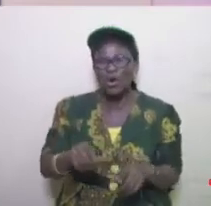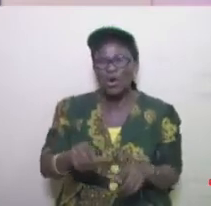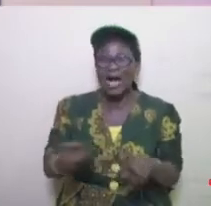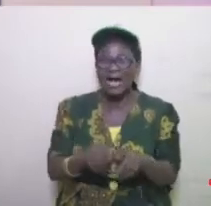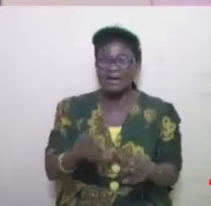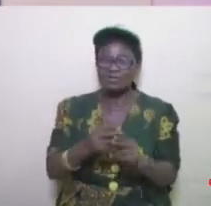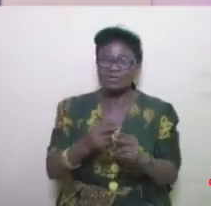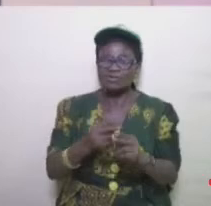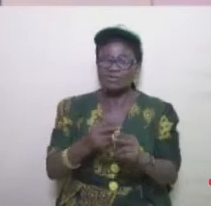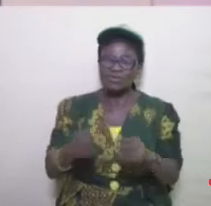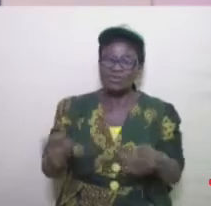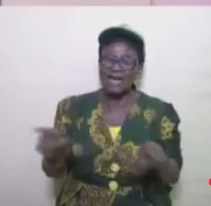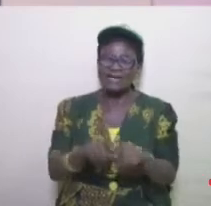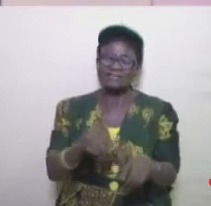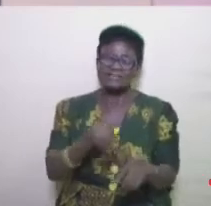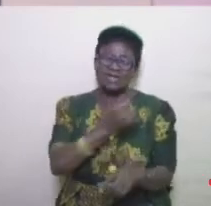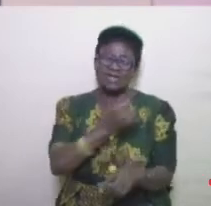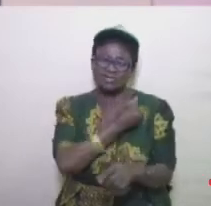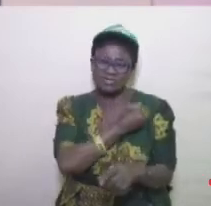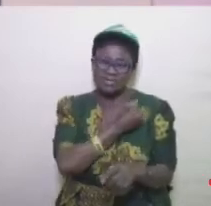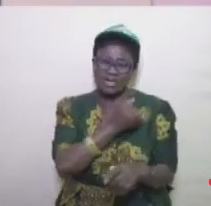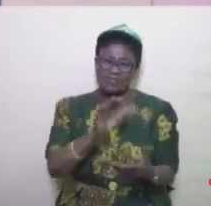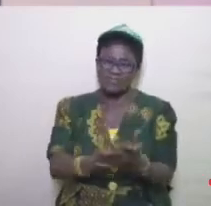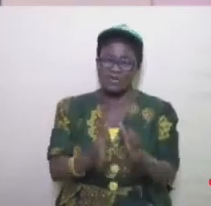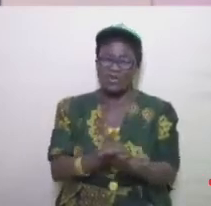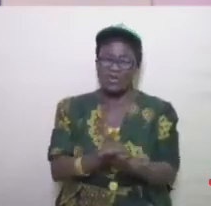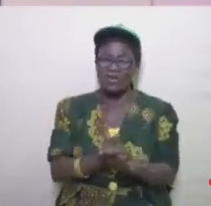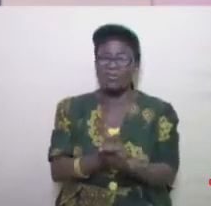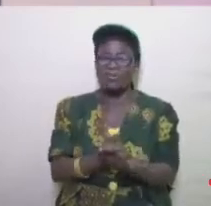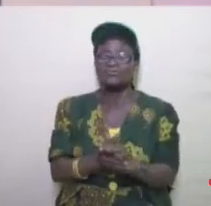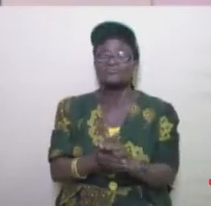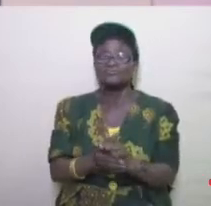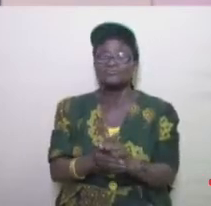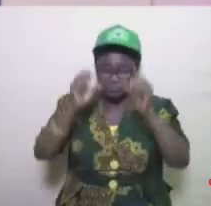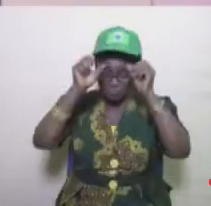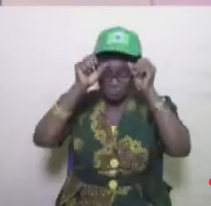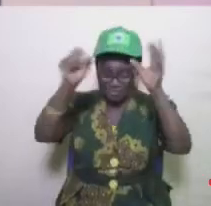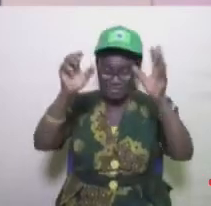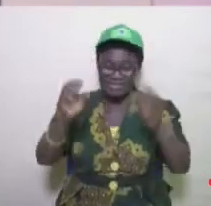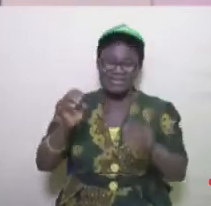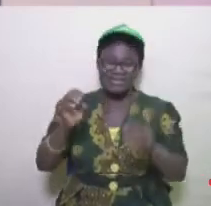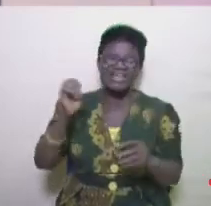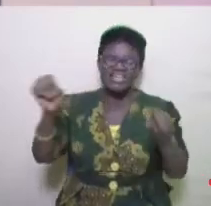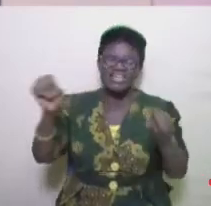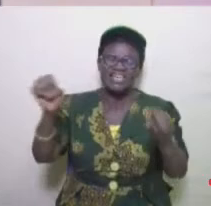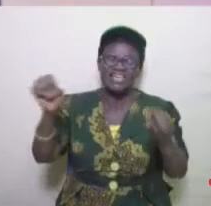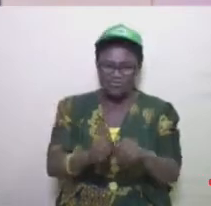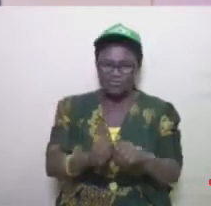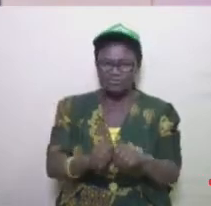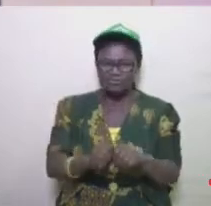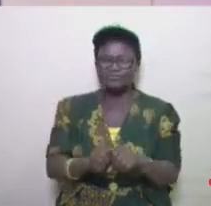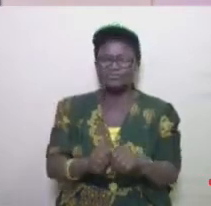soon as Joseph became the ruler, even Potiphar has to come to the palace and bow.